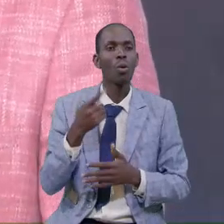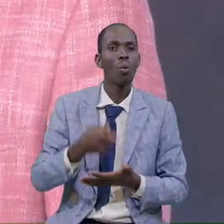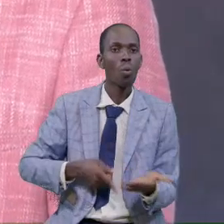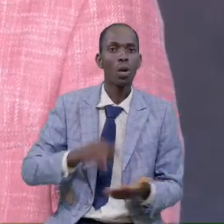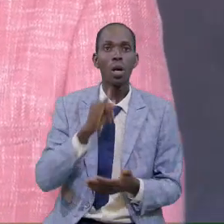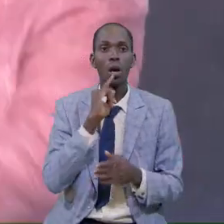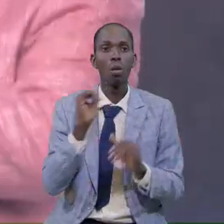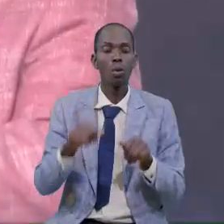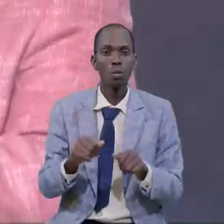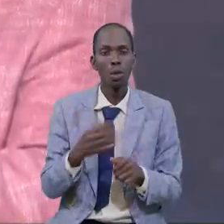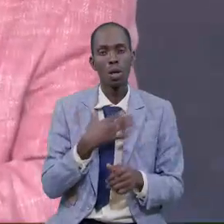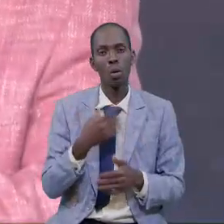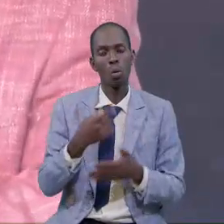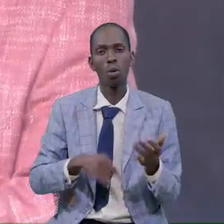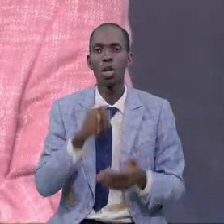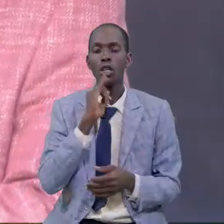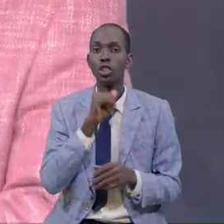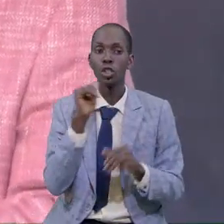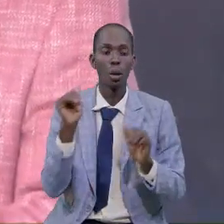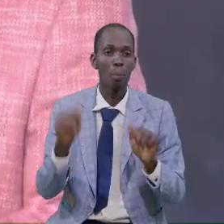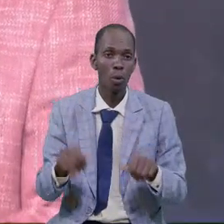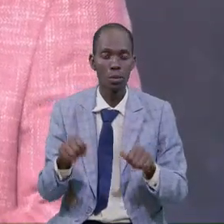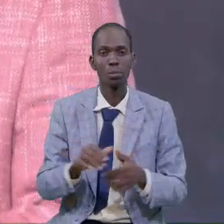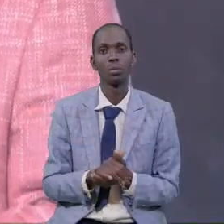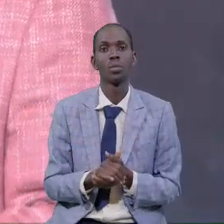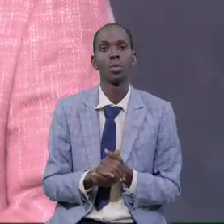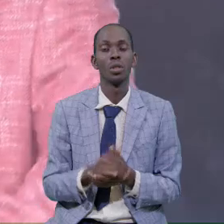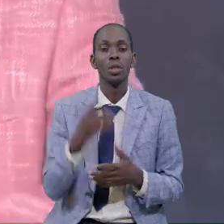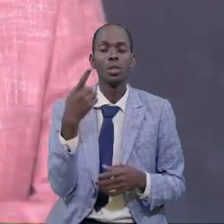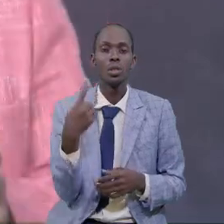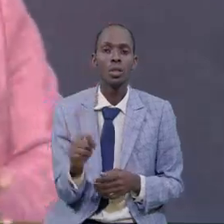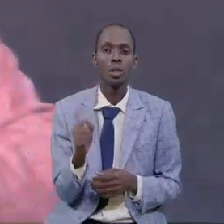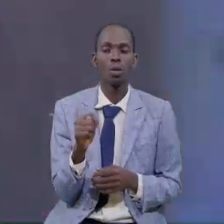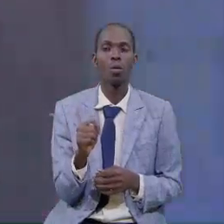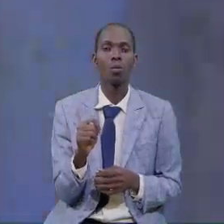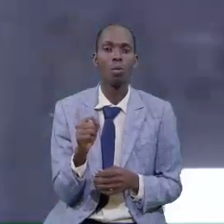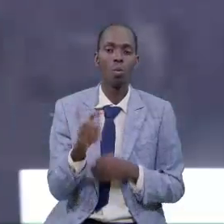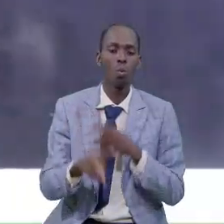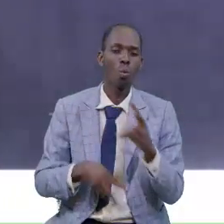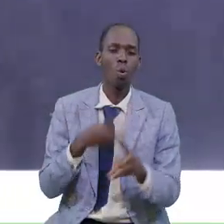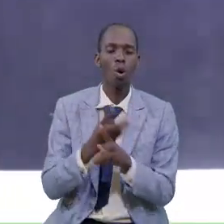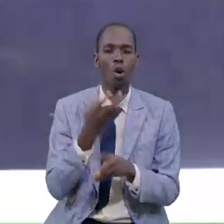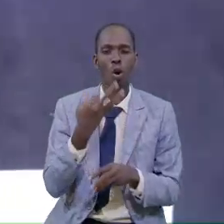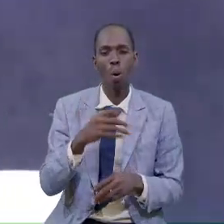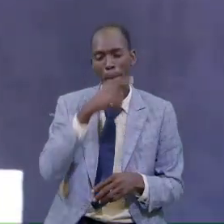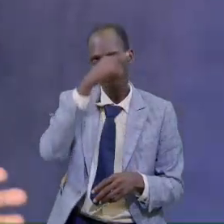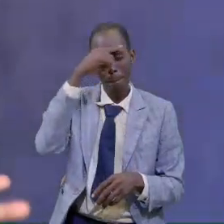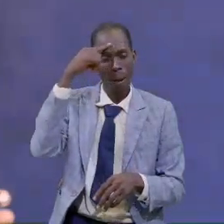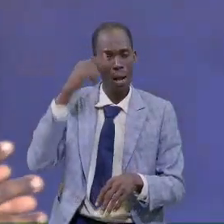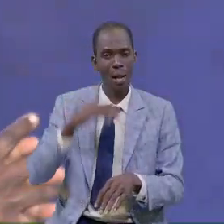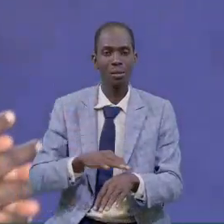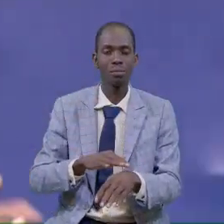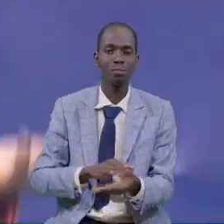possible. The world of black people, the world of